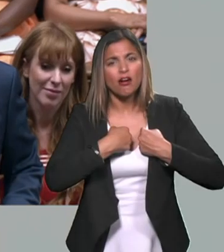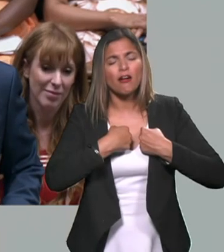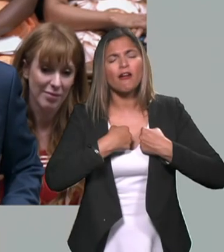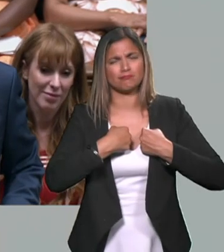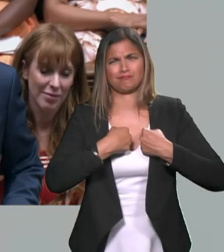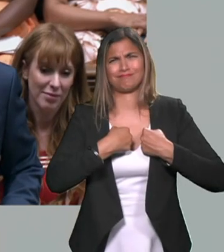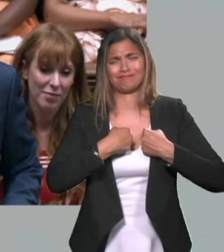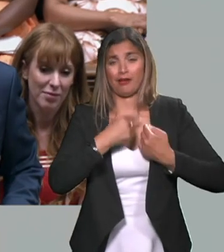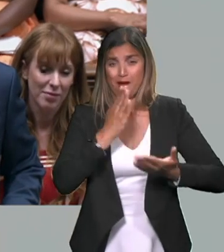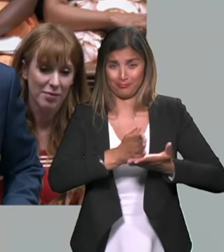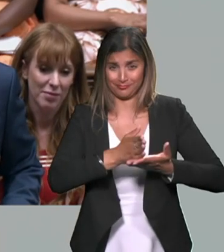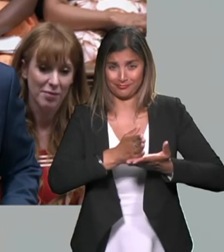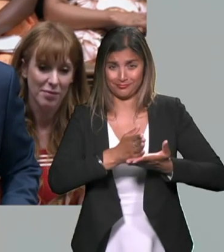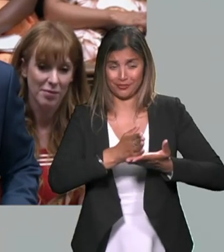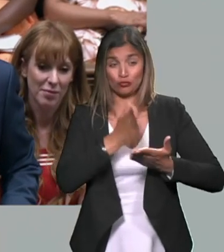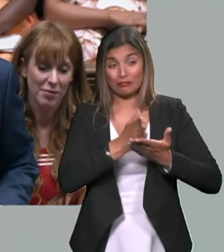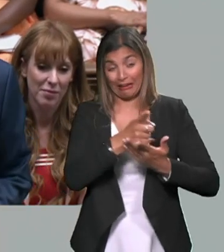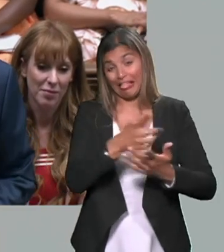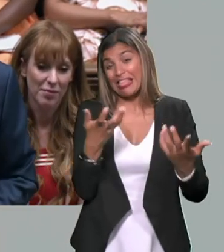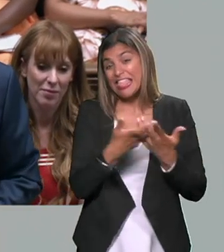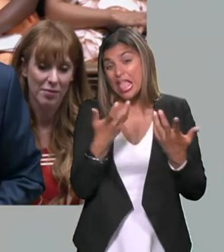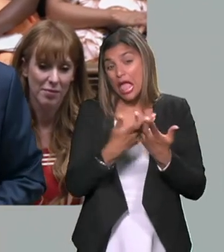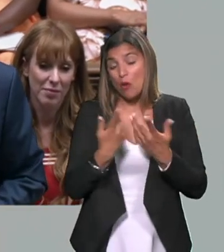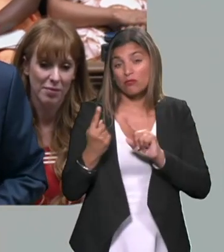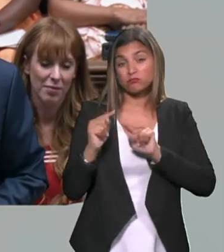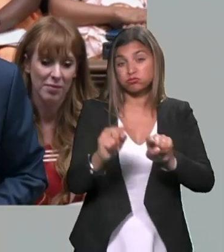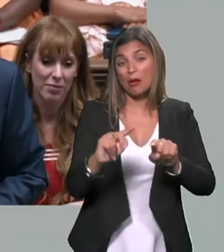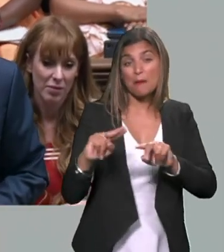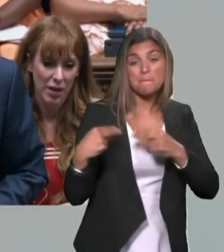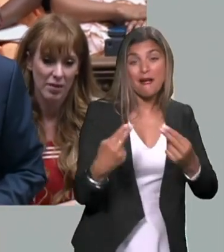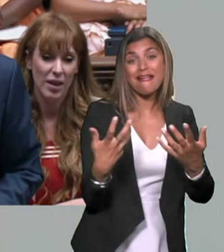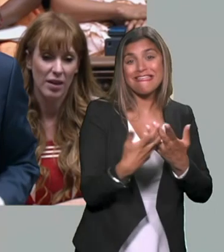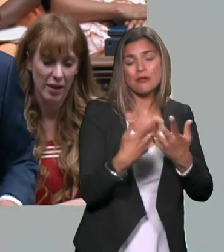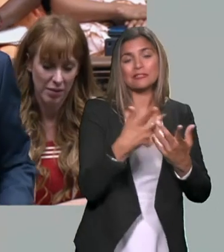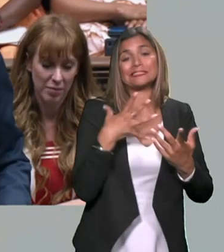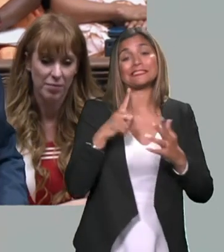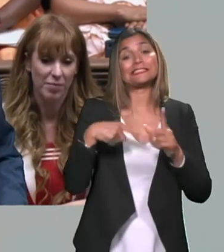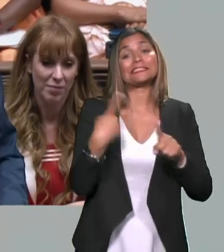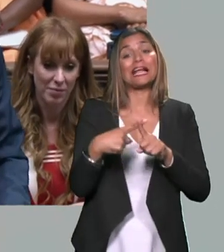If he really wants to hit them where it hurts, he should tighten the rules on tax avoidance. Yes.